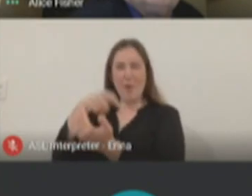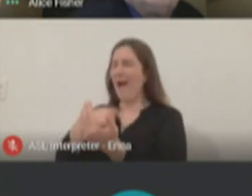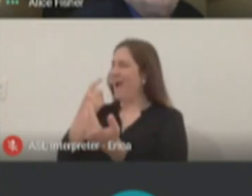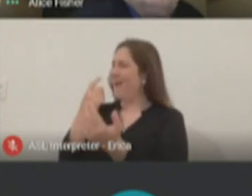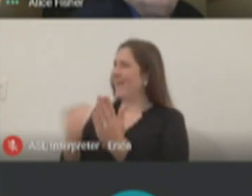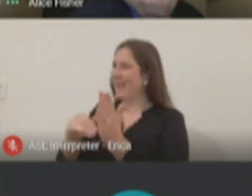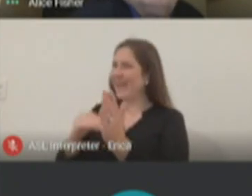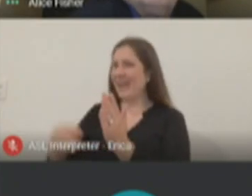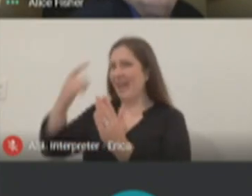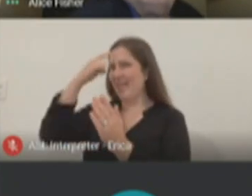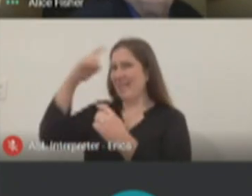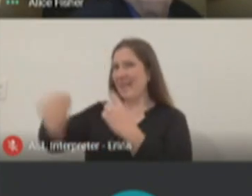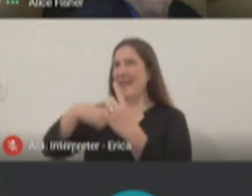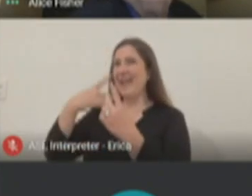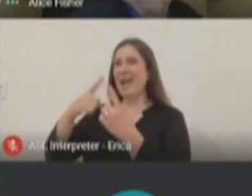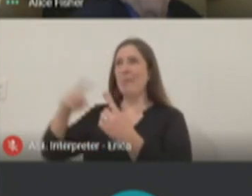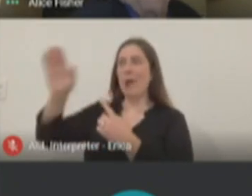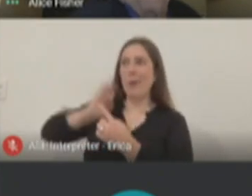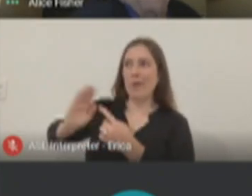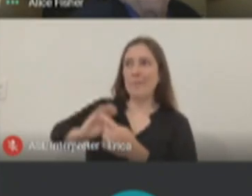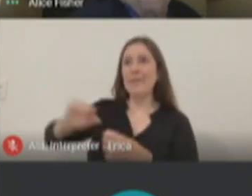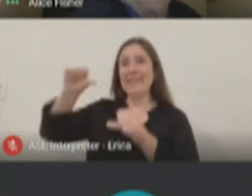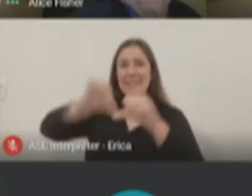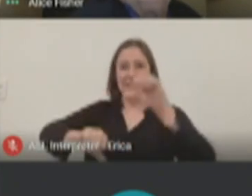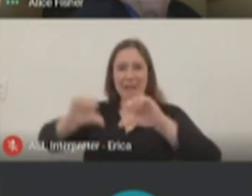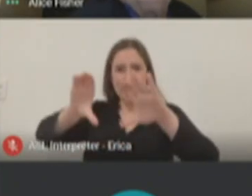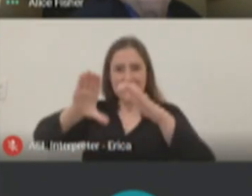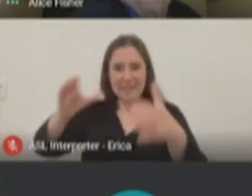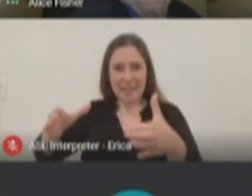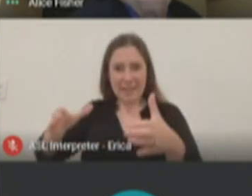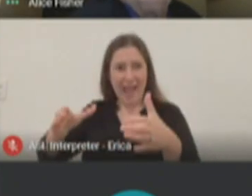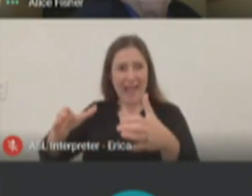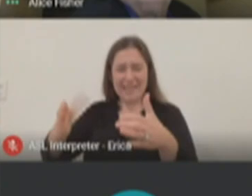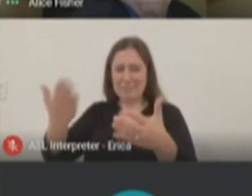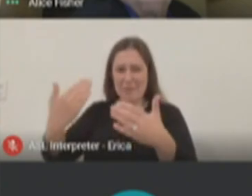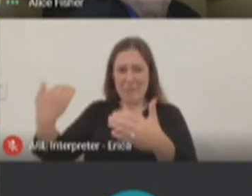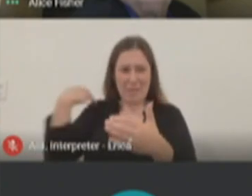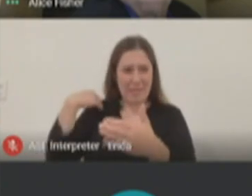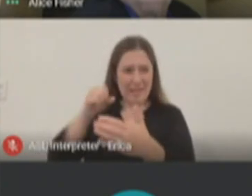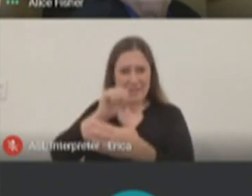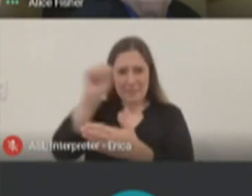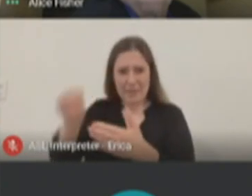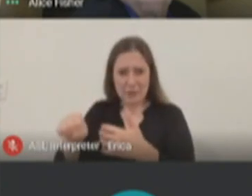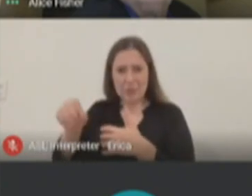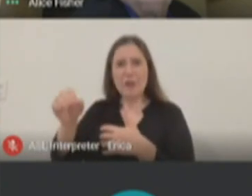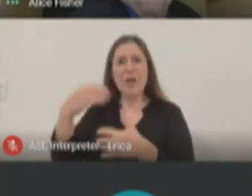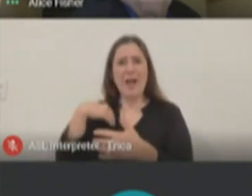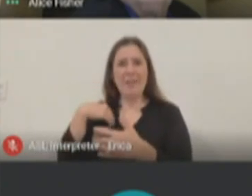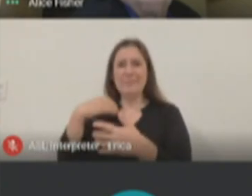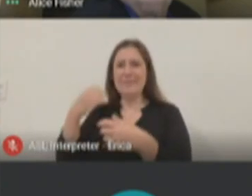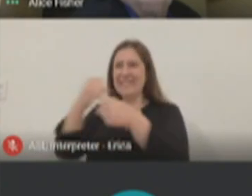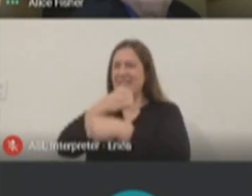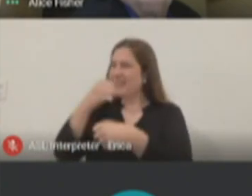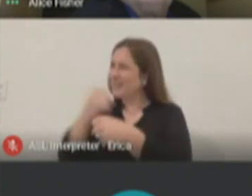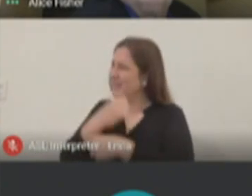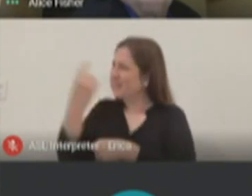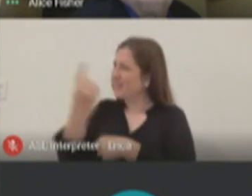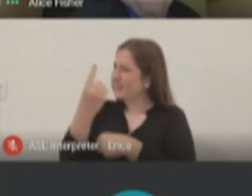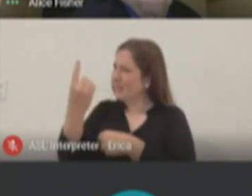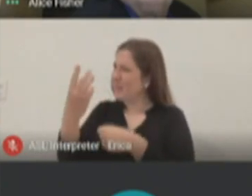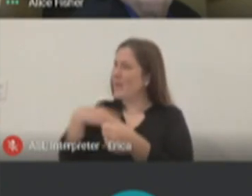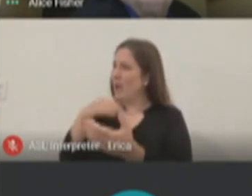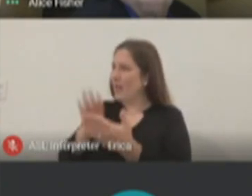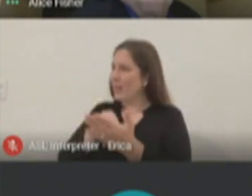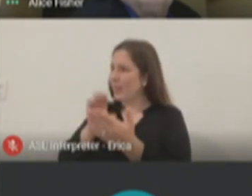I learned in one of my science courses, like, I don't know, last semester, I think, like statistics and all the, what has